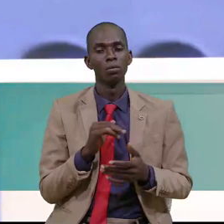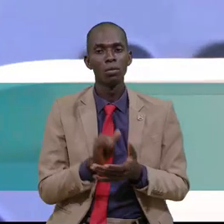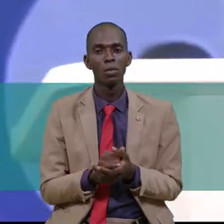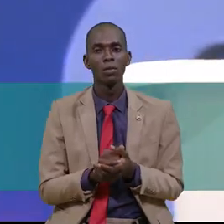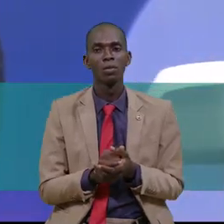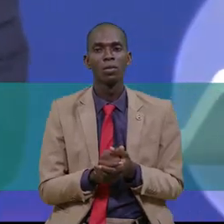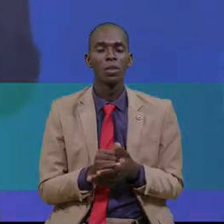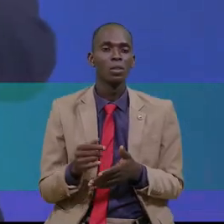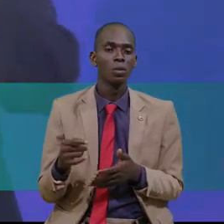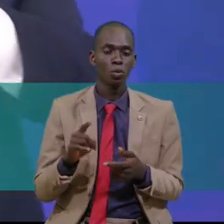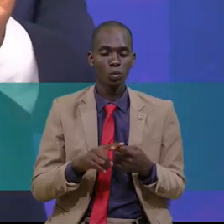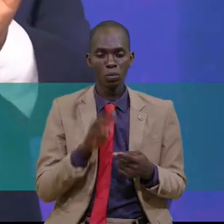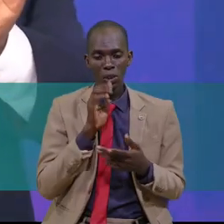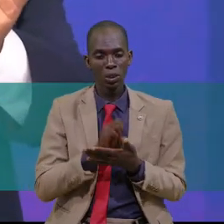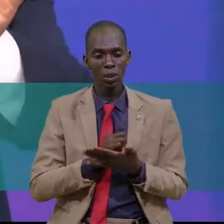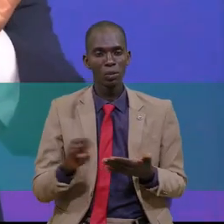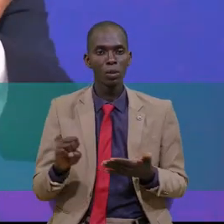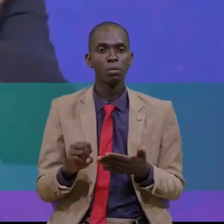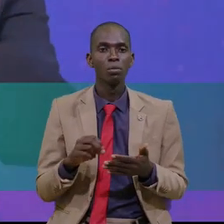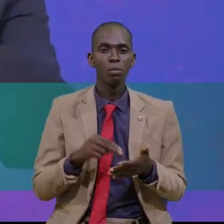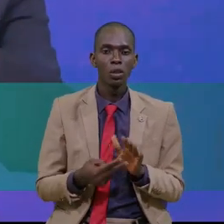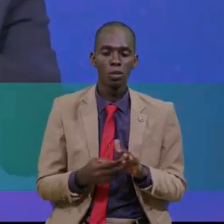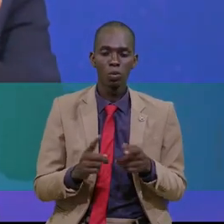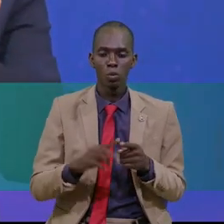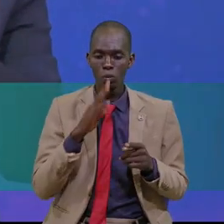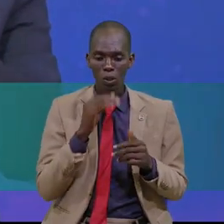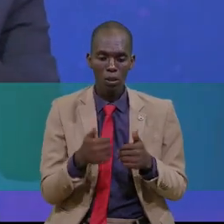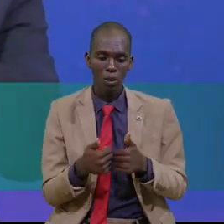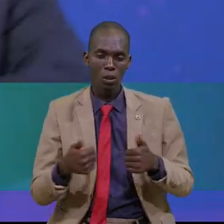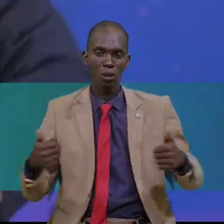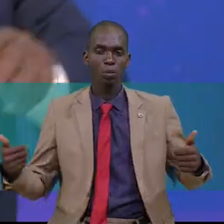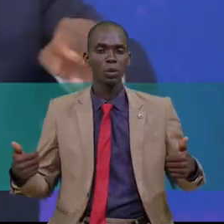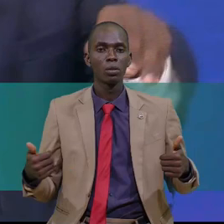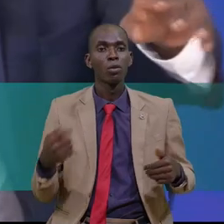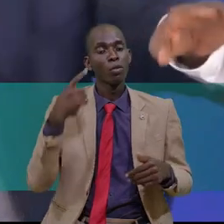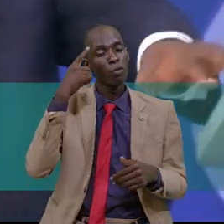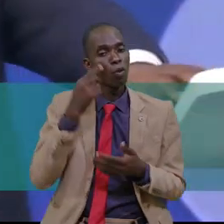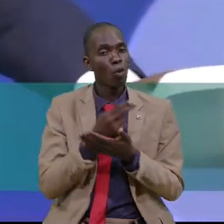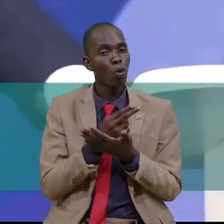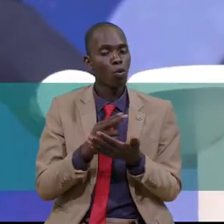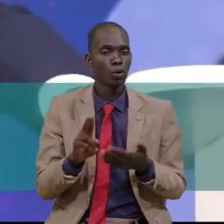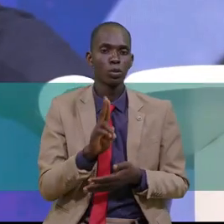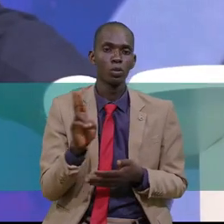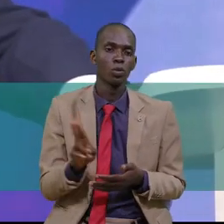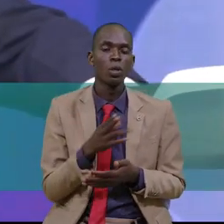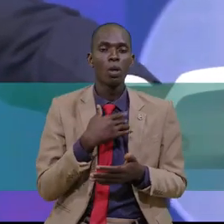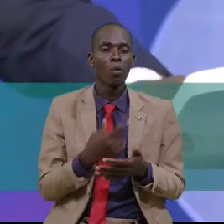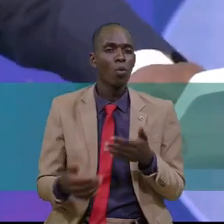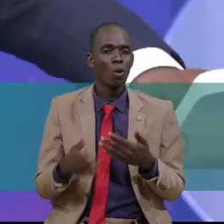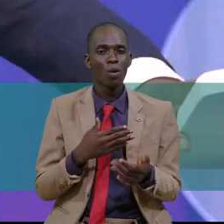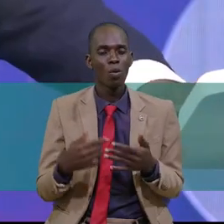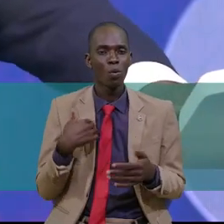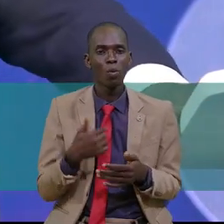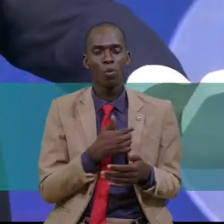to set apart for holy use. And whatever you set apart for